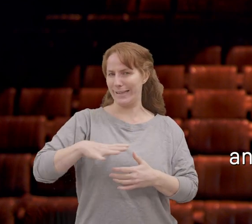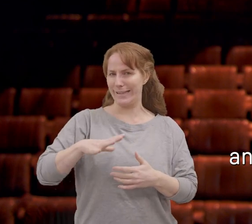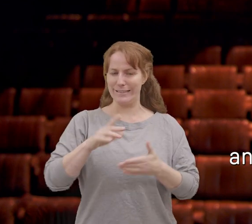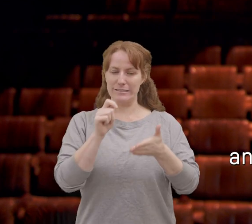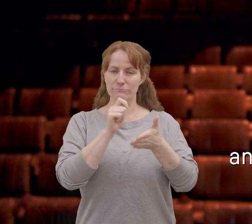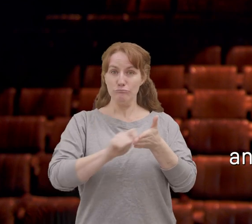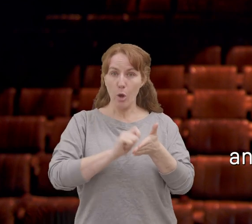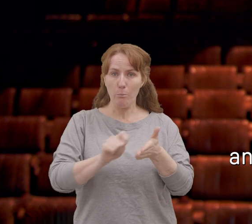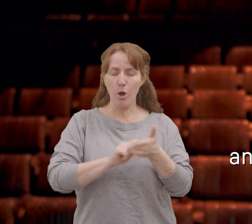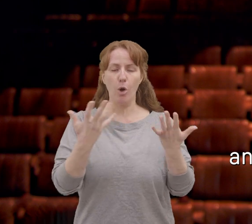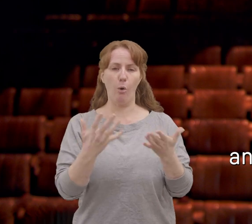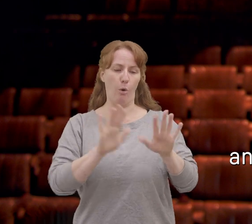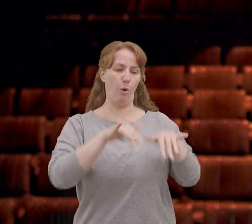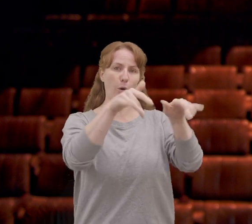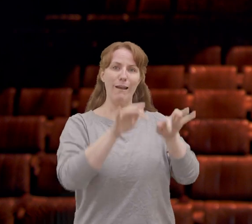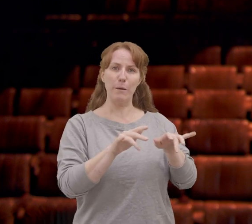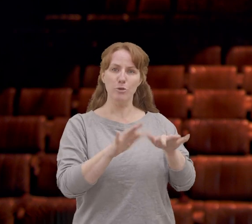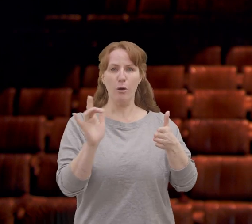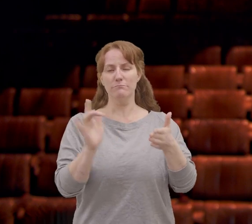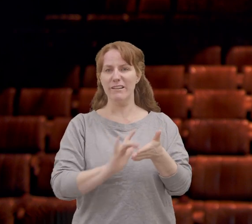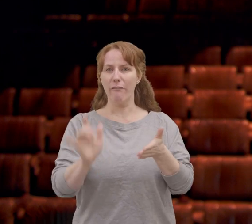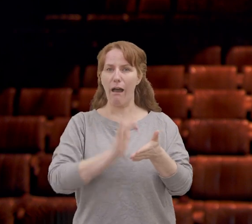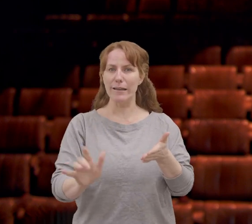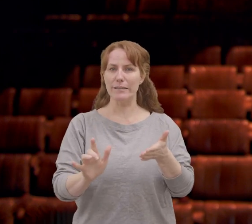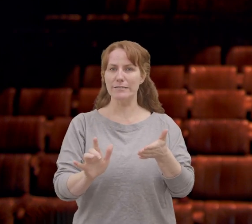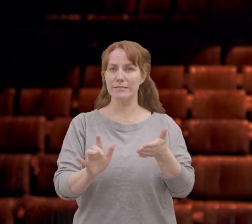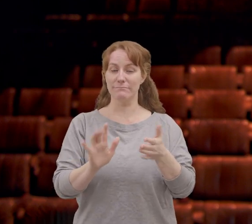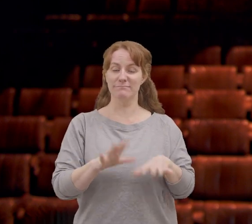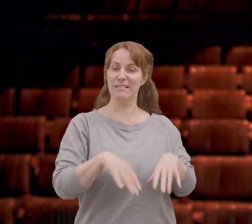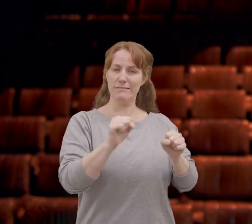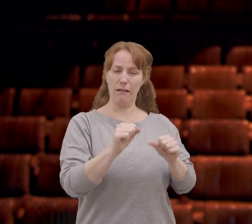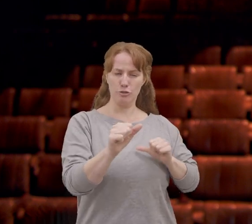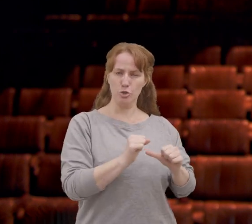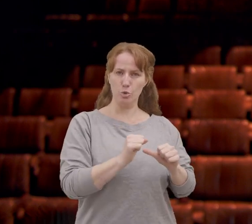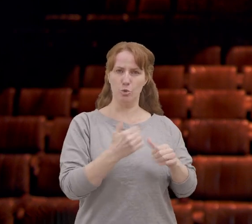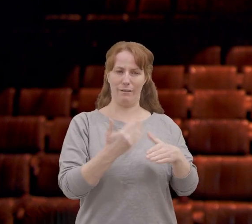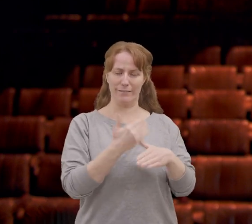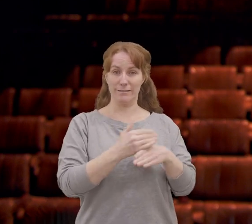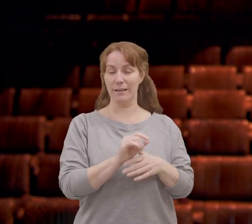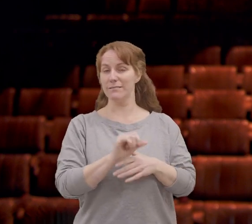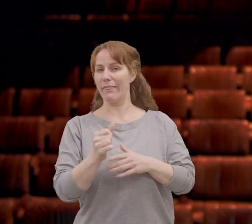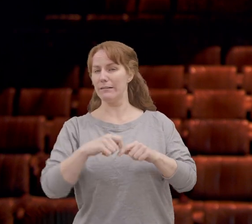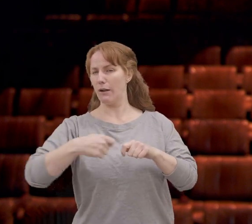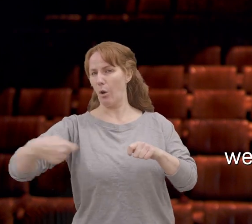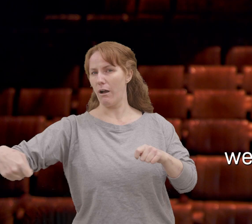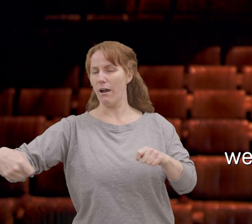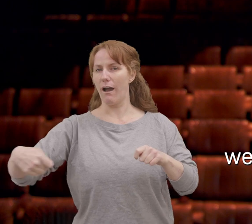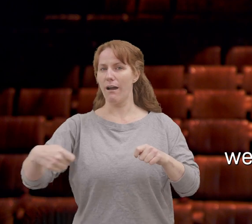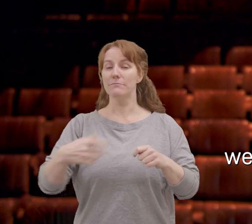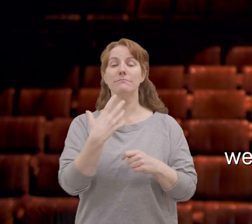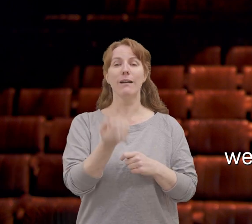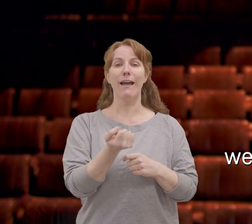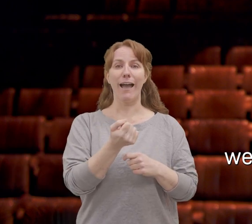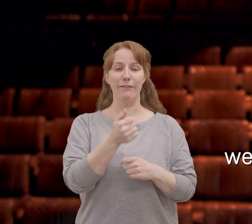pen or a device of some kind. We'll start off with some warm-up exercises, and then we'll move into some longer ones. For these, we've put